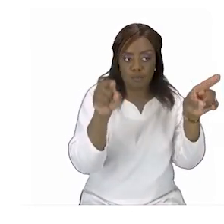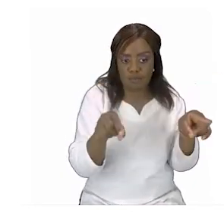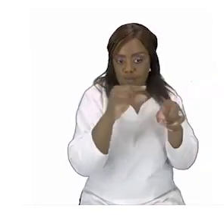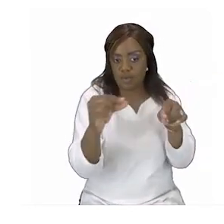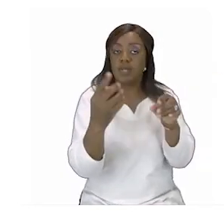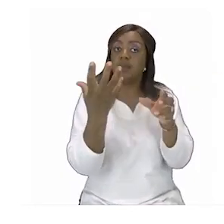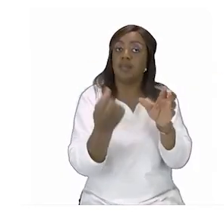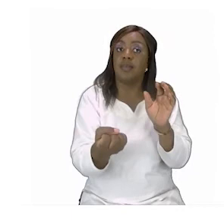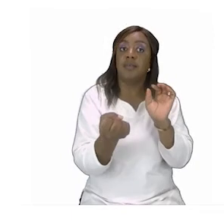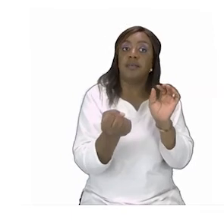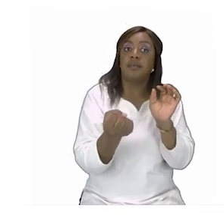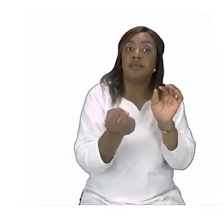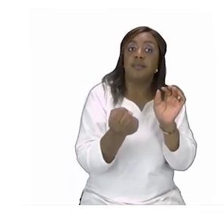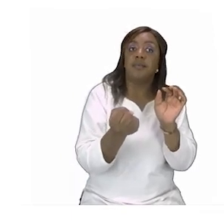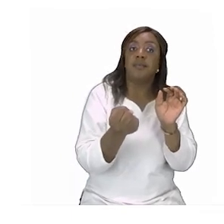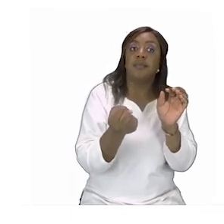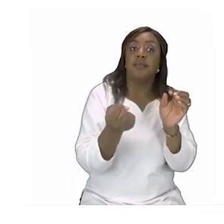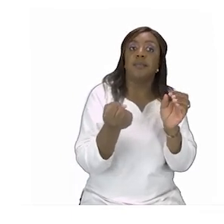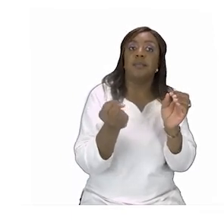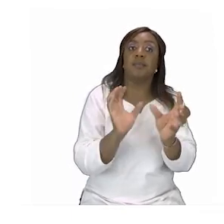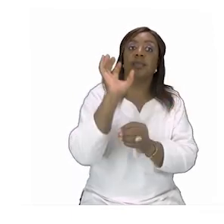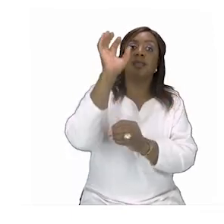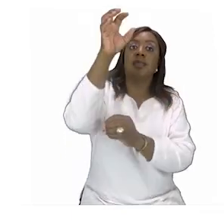we have netball,